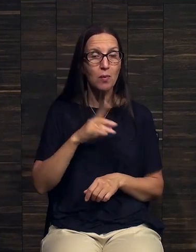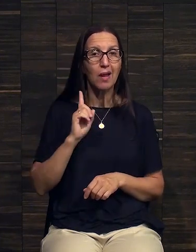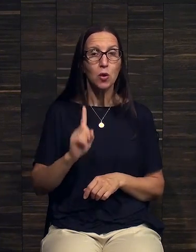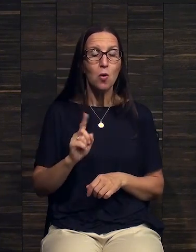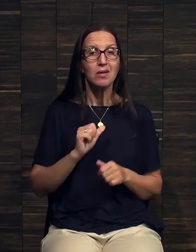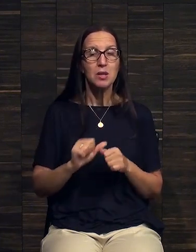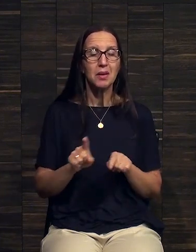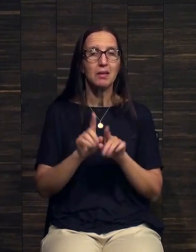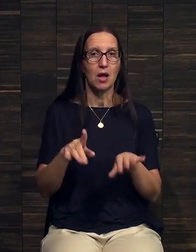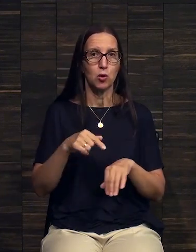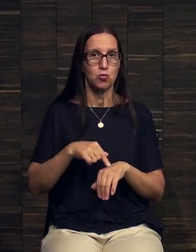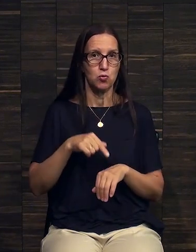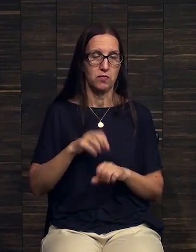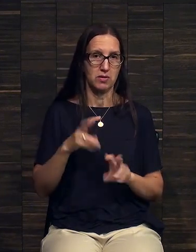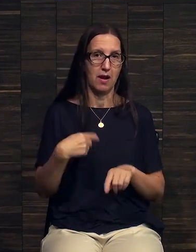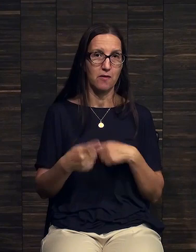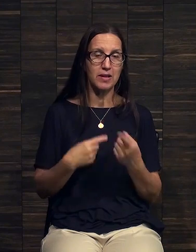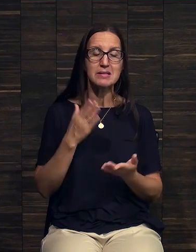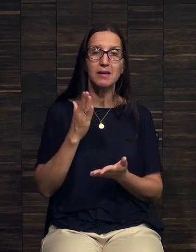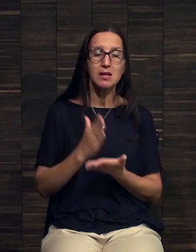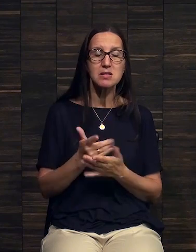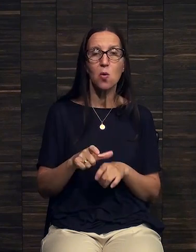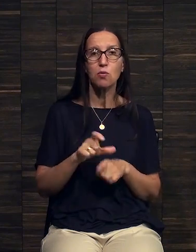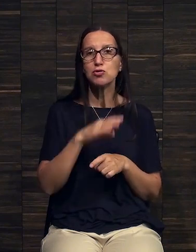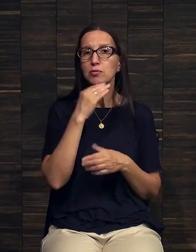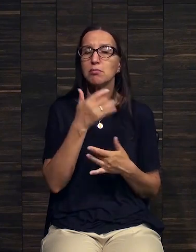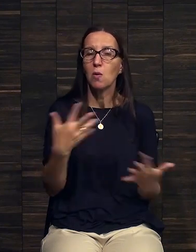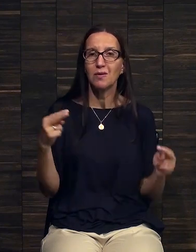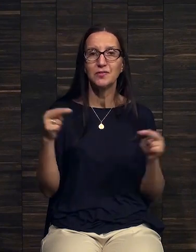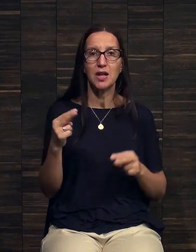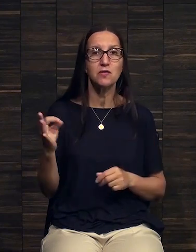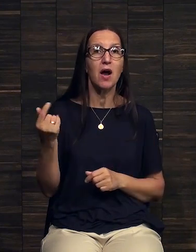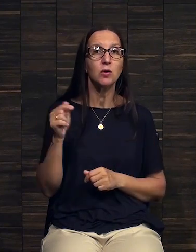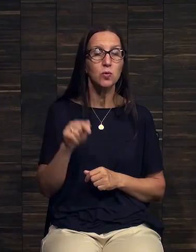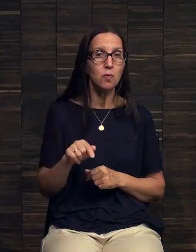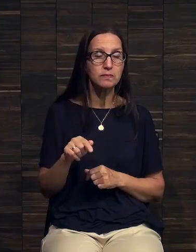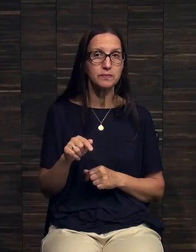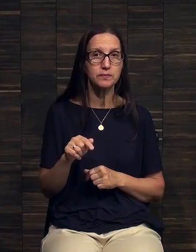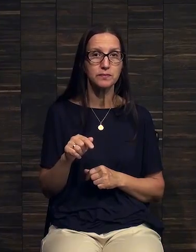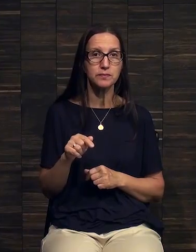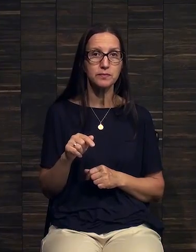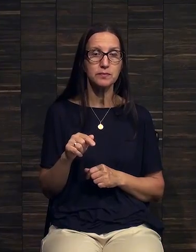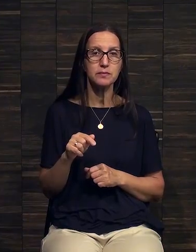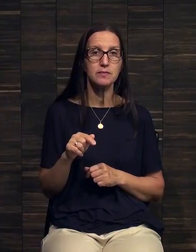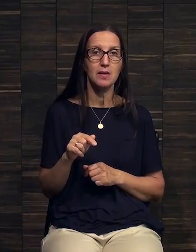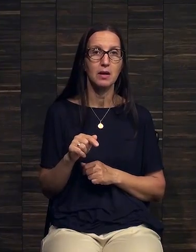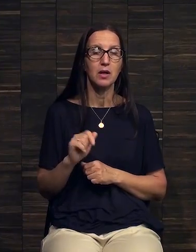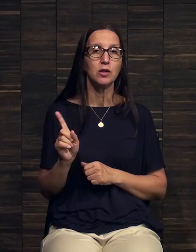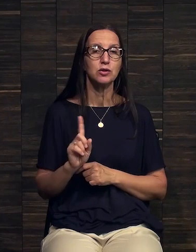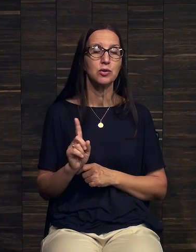case, but perhaps there are many witnesses to